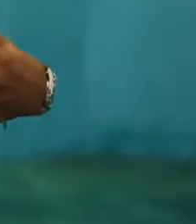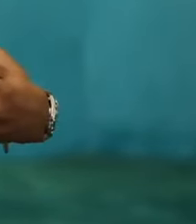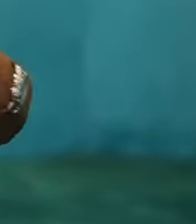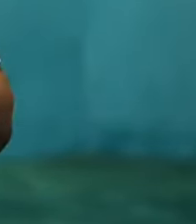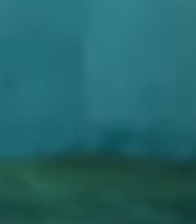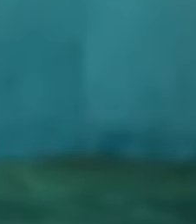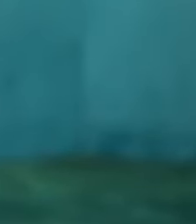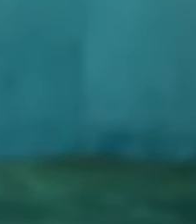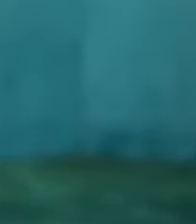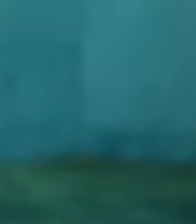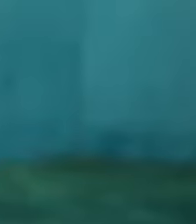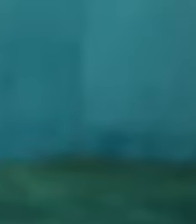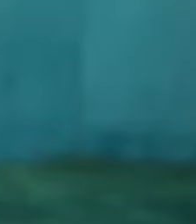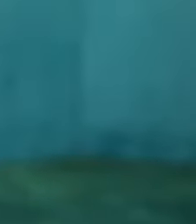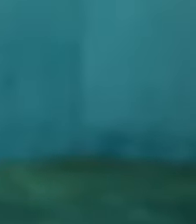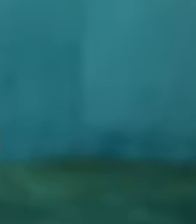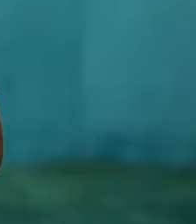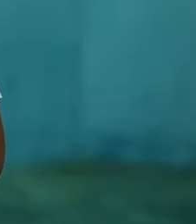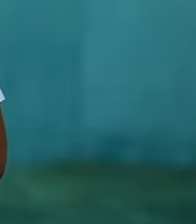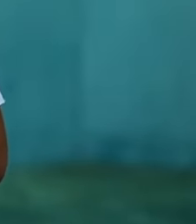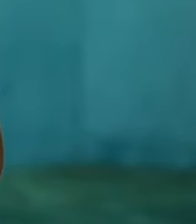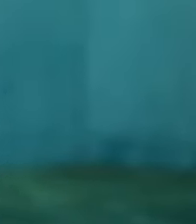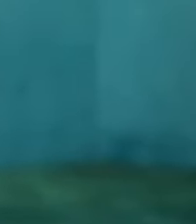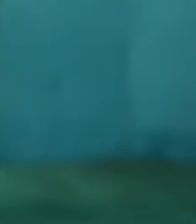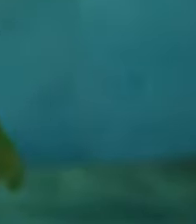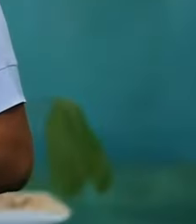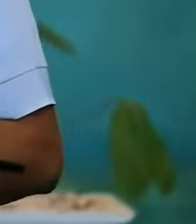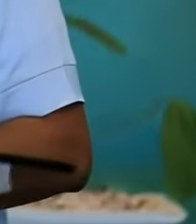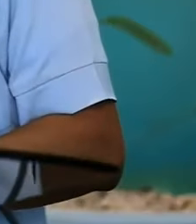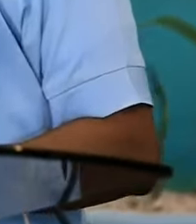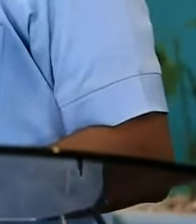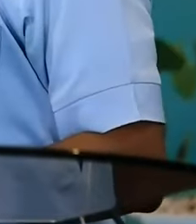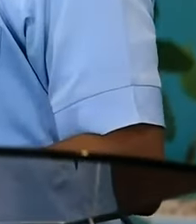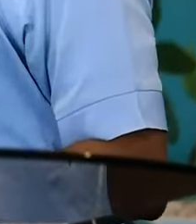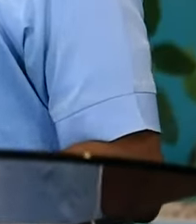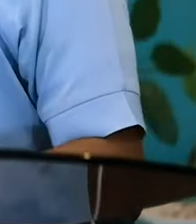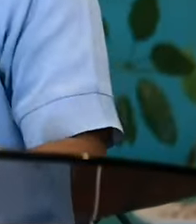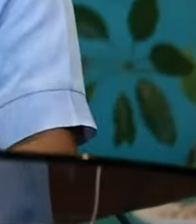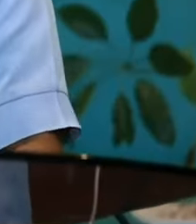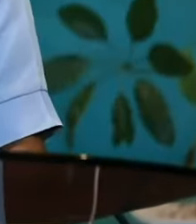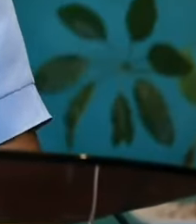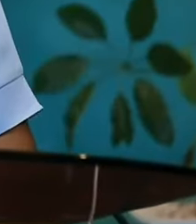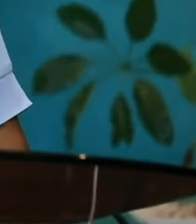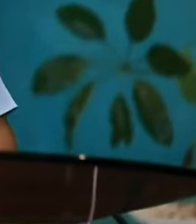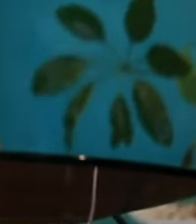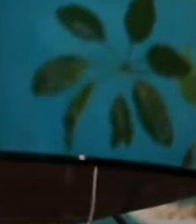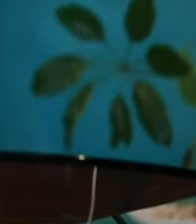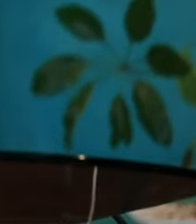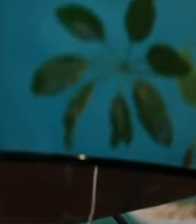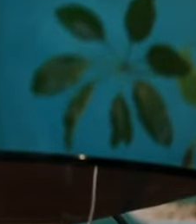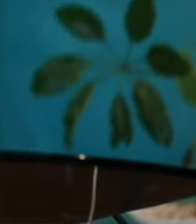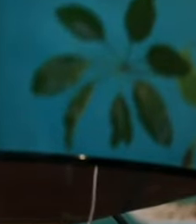would-be spouse. Is the minimum you can do. Ladies, don't expect anything less than this.